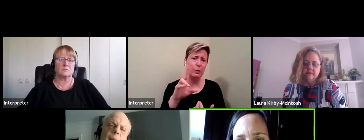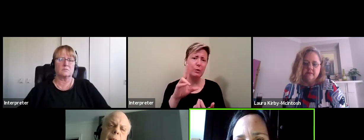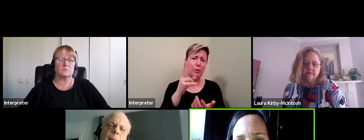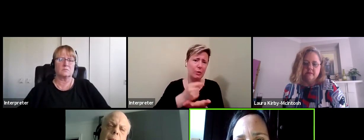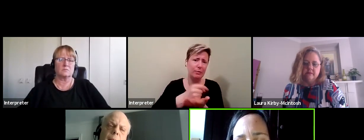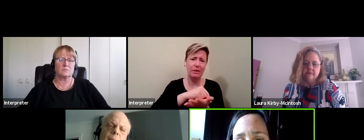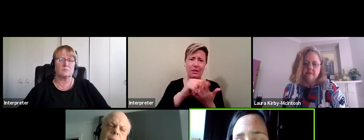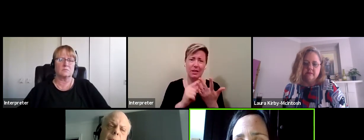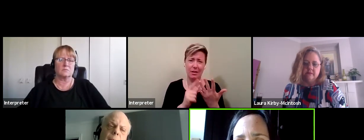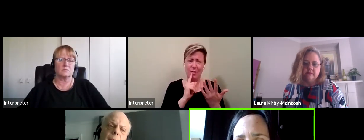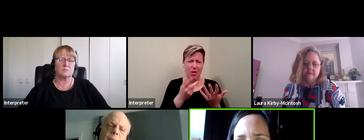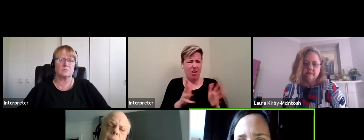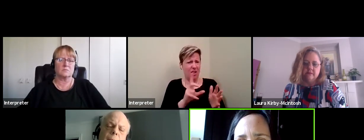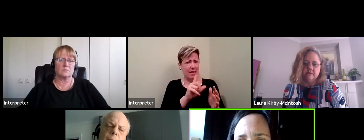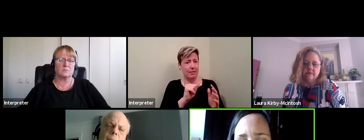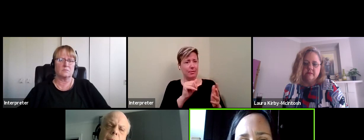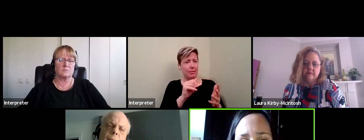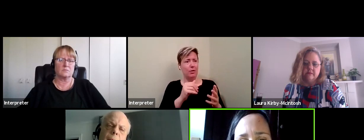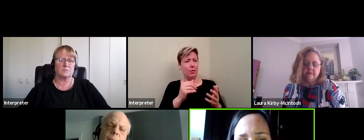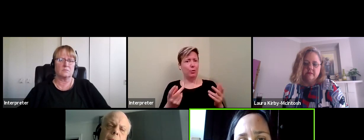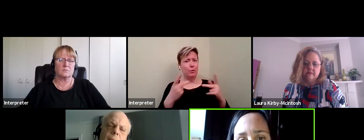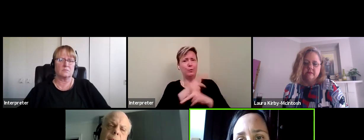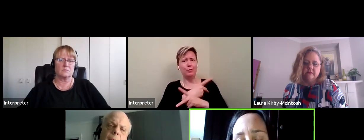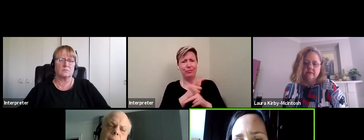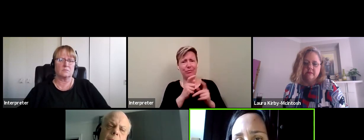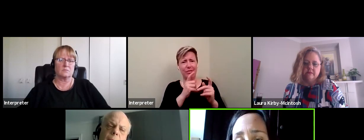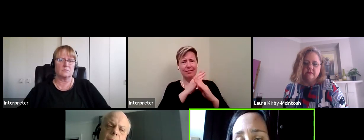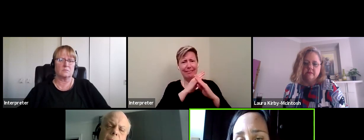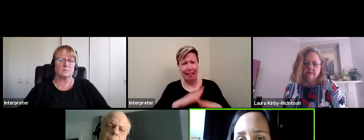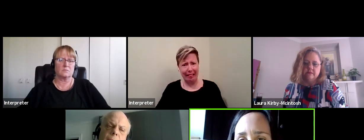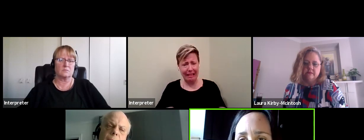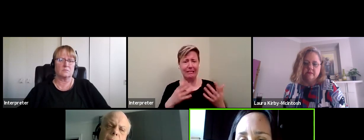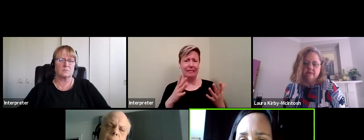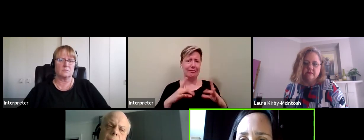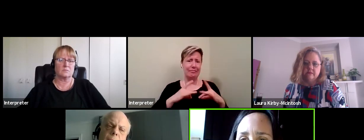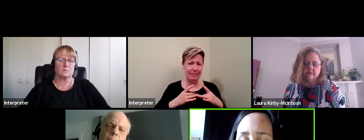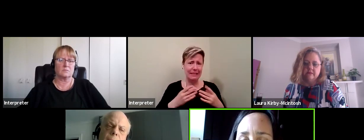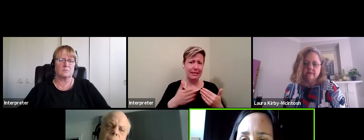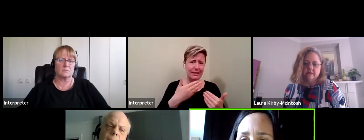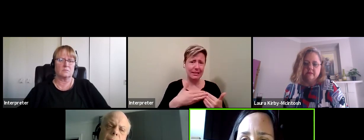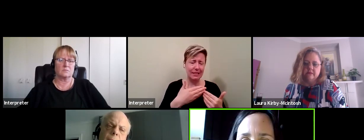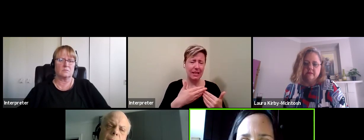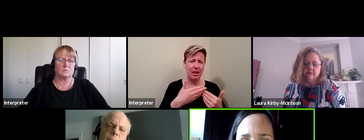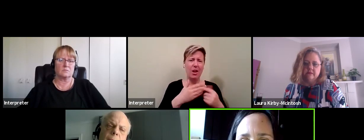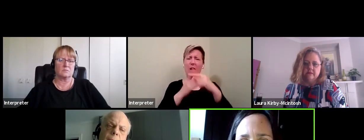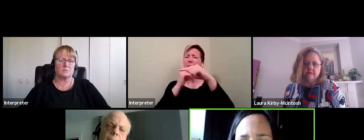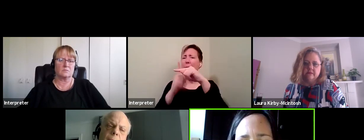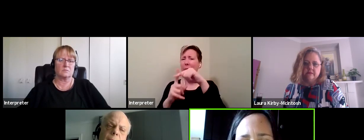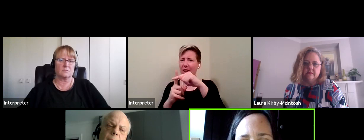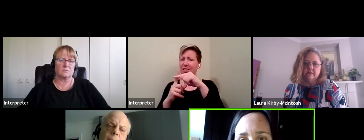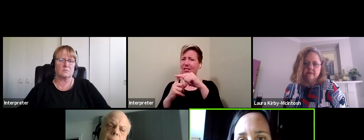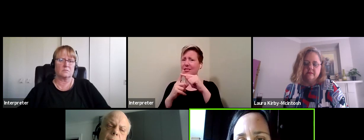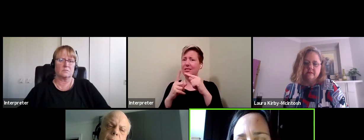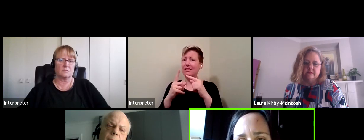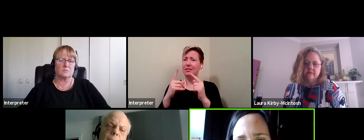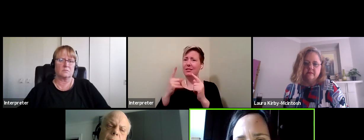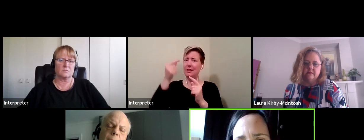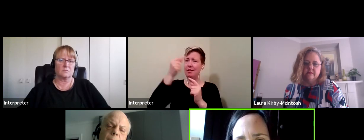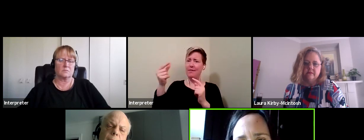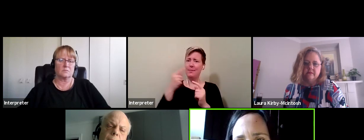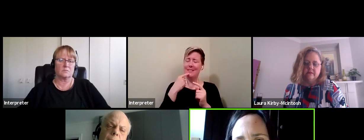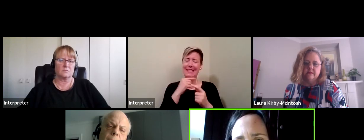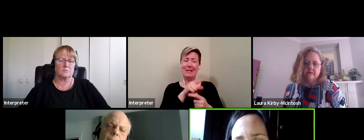vulnerable and that doesn't have access to the equipment that they need, and then at the end of the day, we're saying that we might not even prioritize you